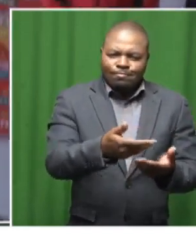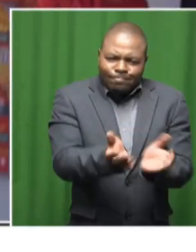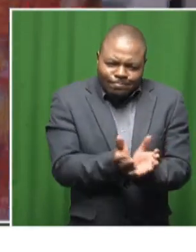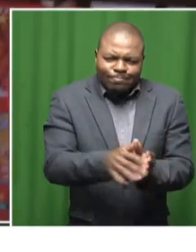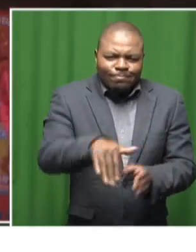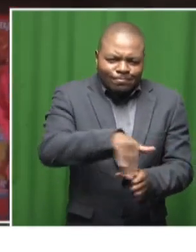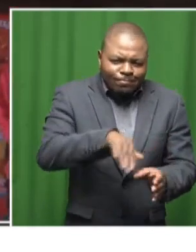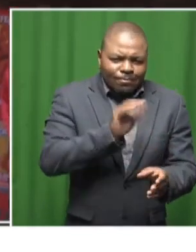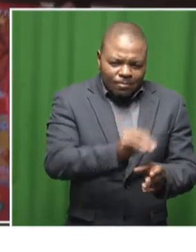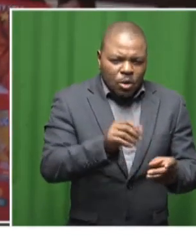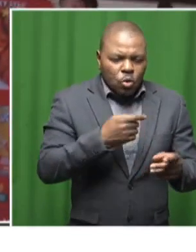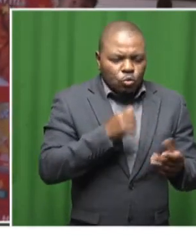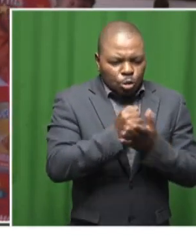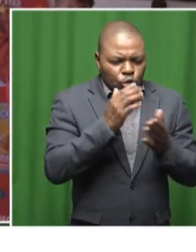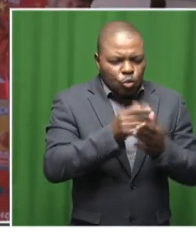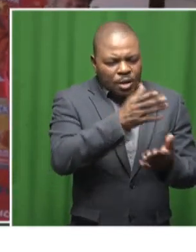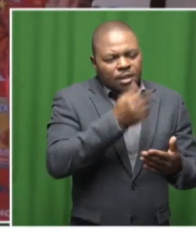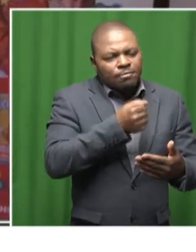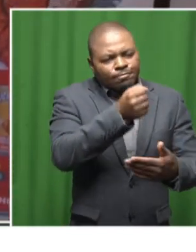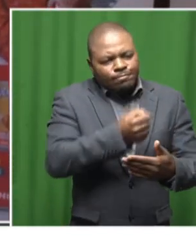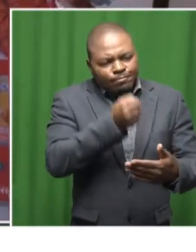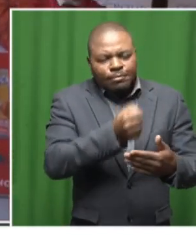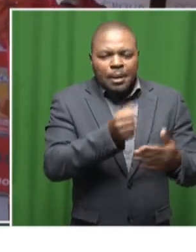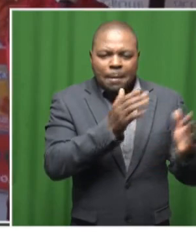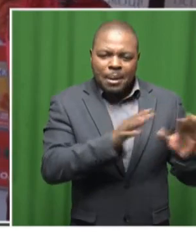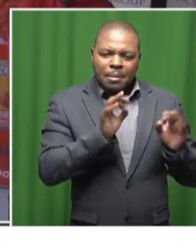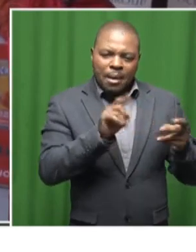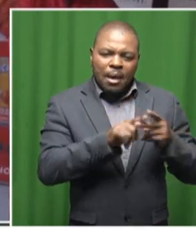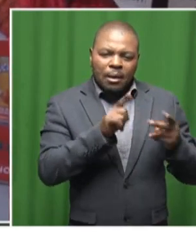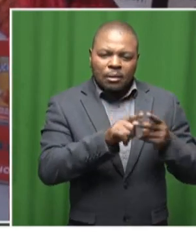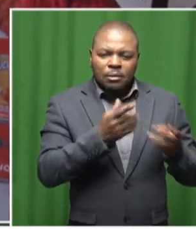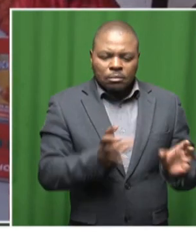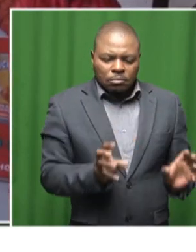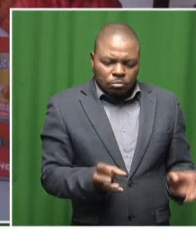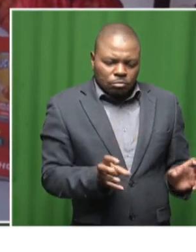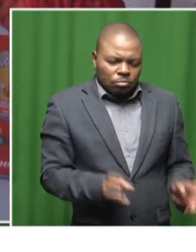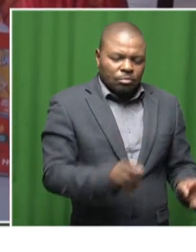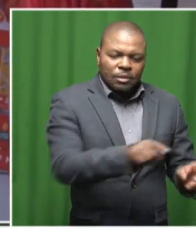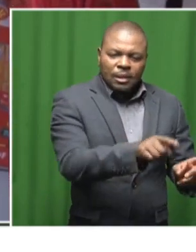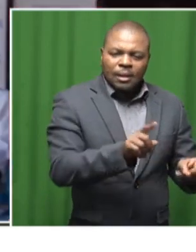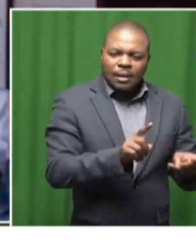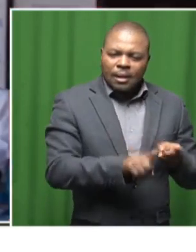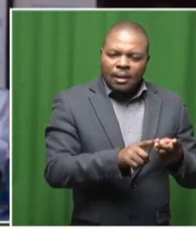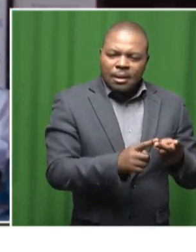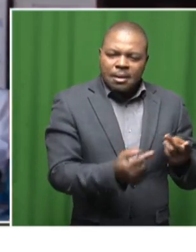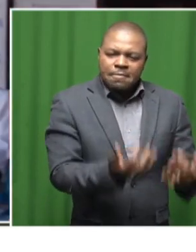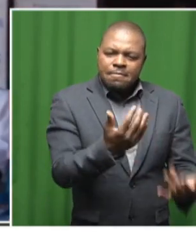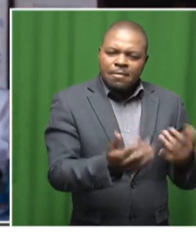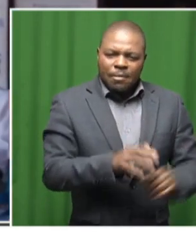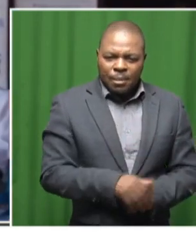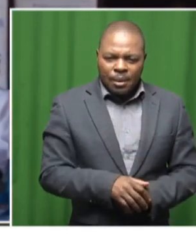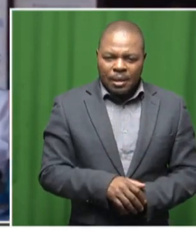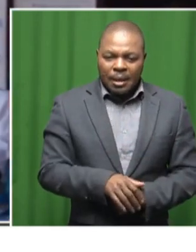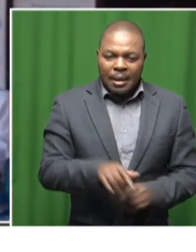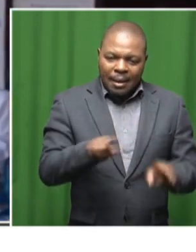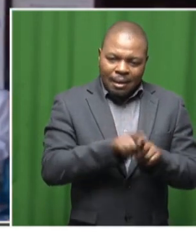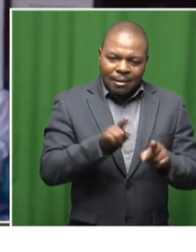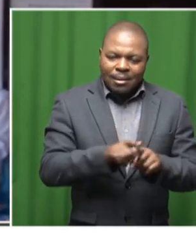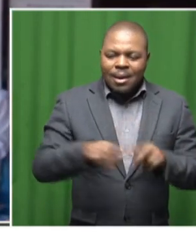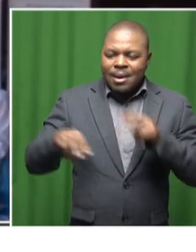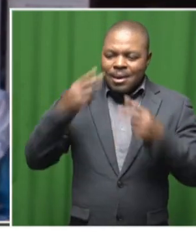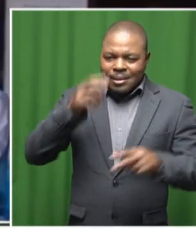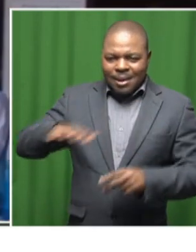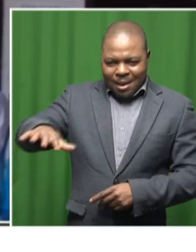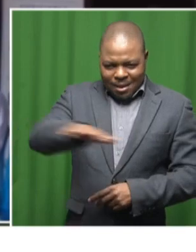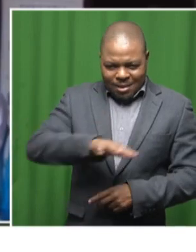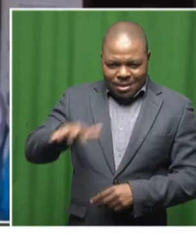able to prepare these meals with a stove. And then what we've also created is an eating area, a dining area for